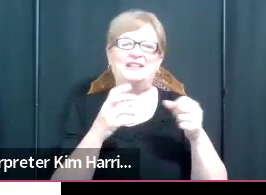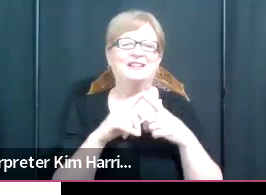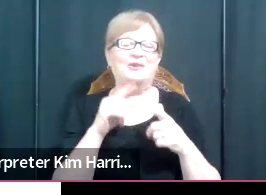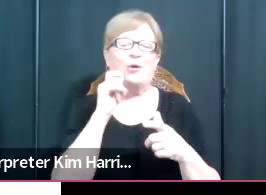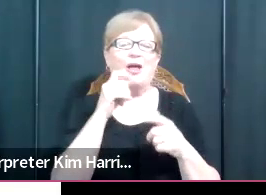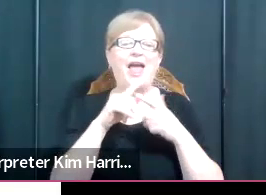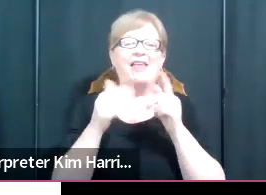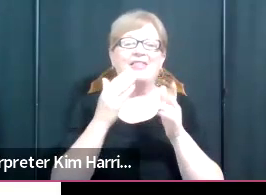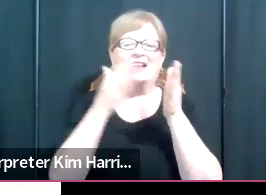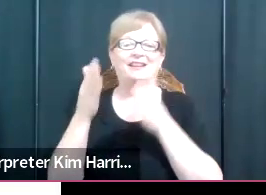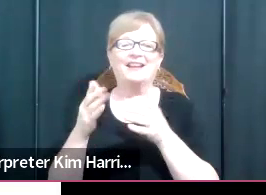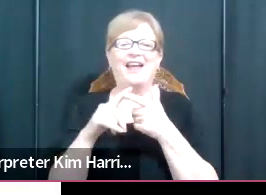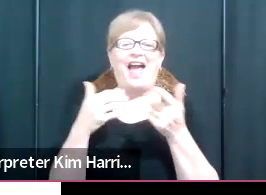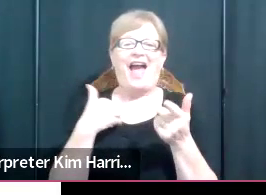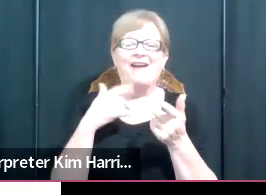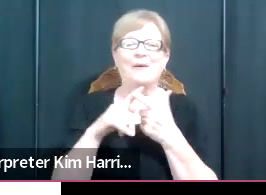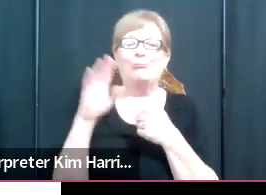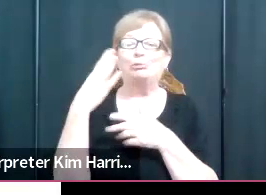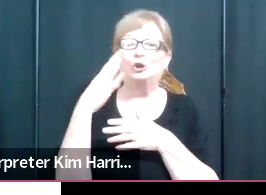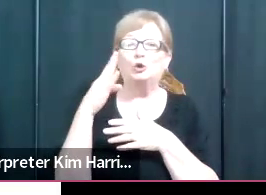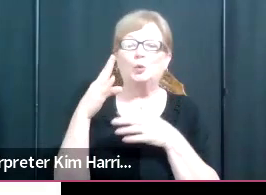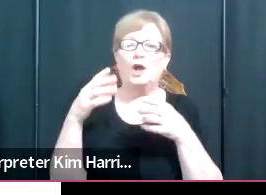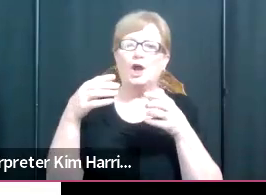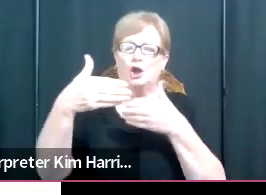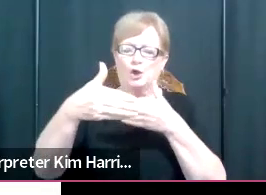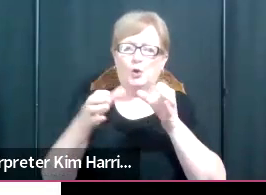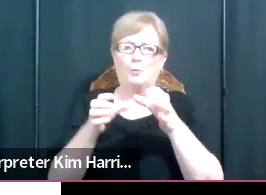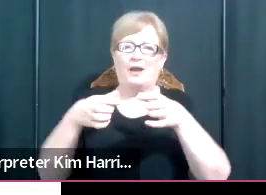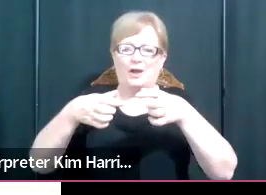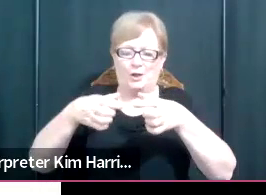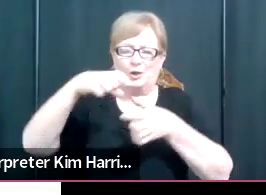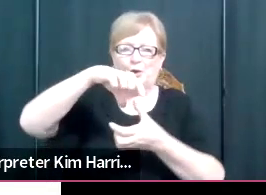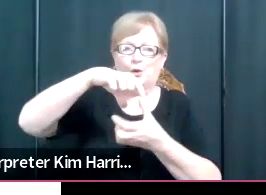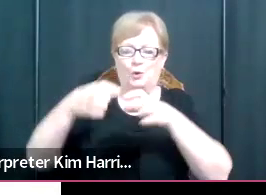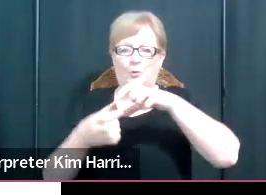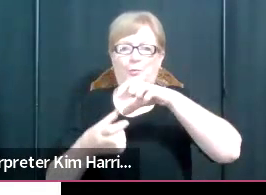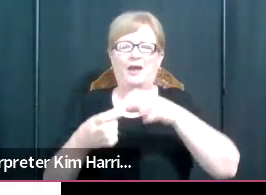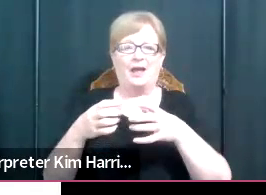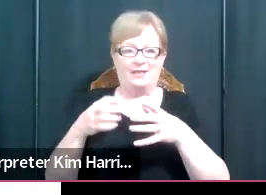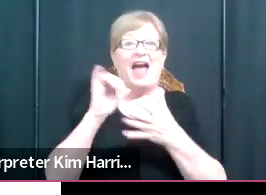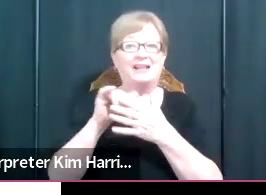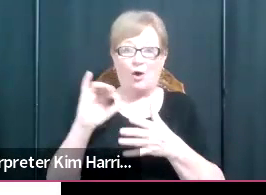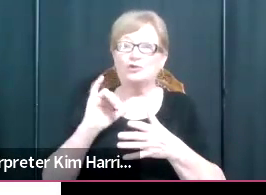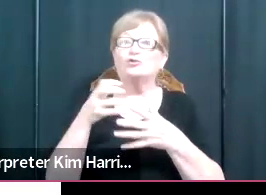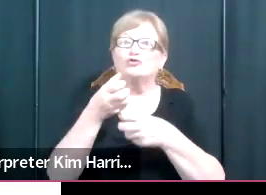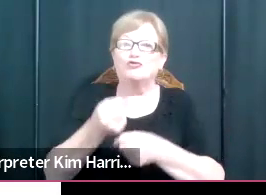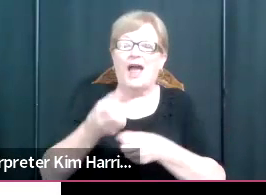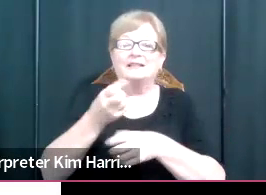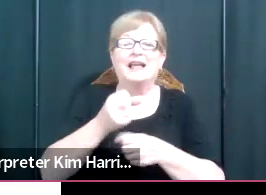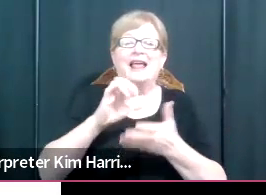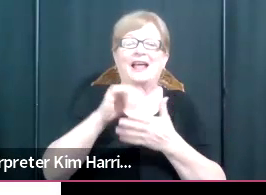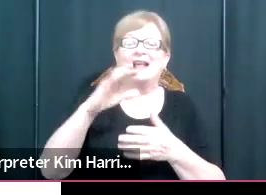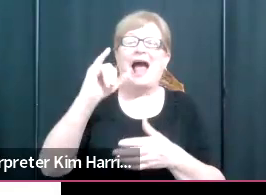that is a blue cube-shaped stress ball, and that's known as the nice